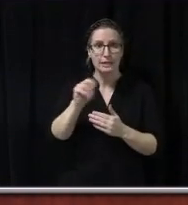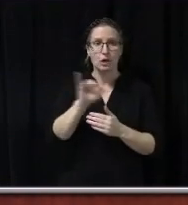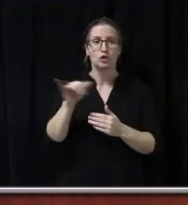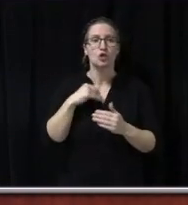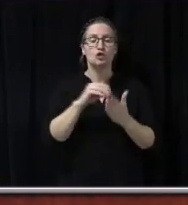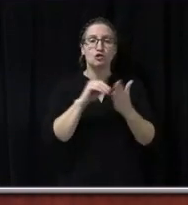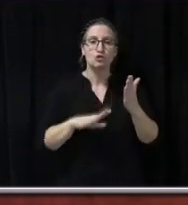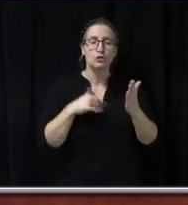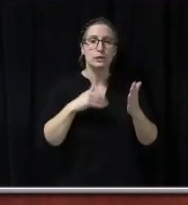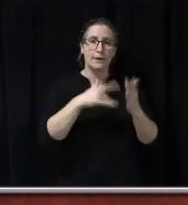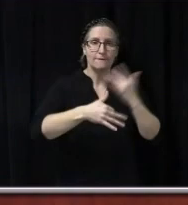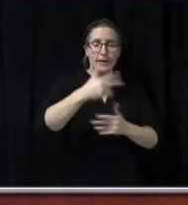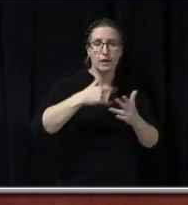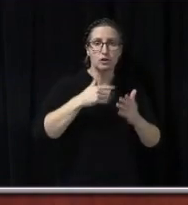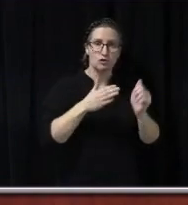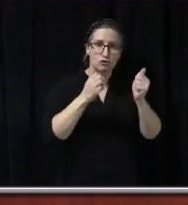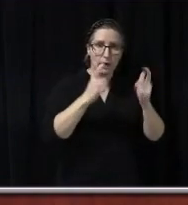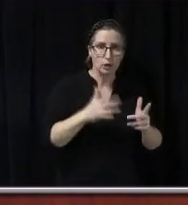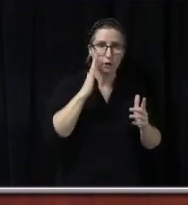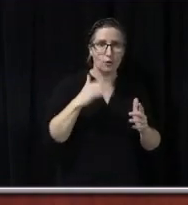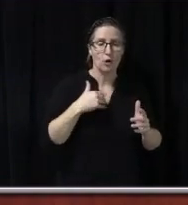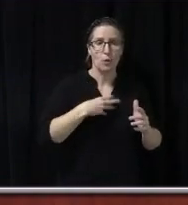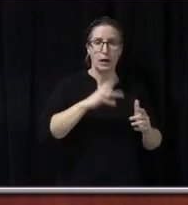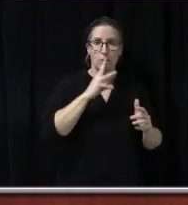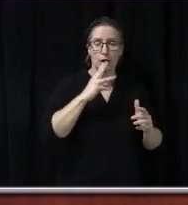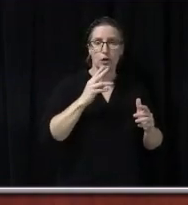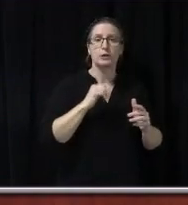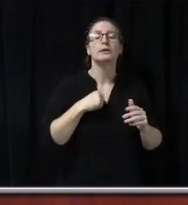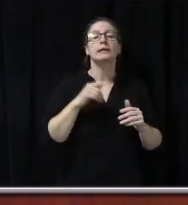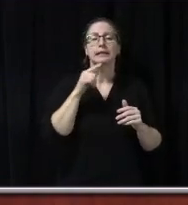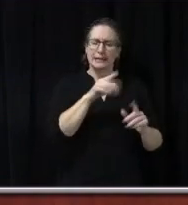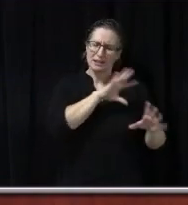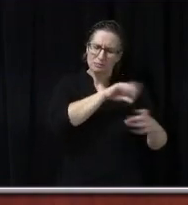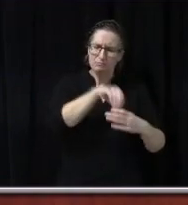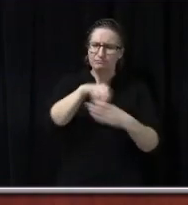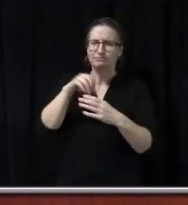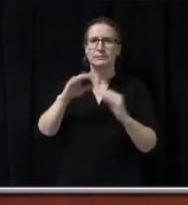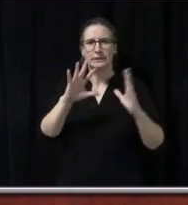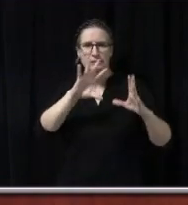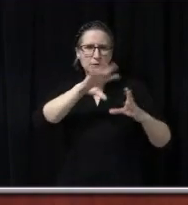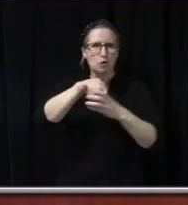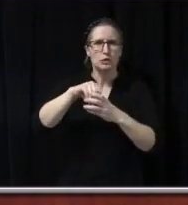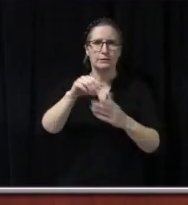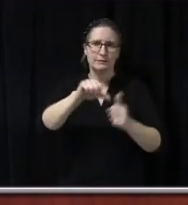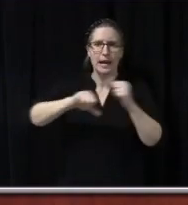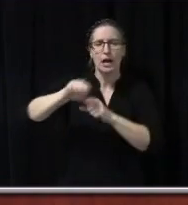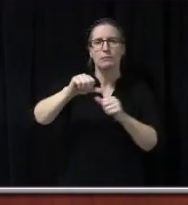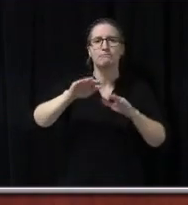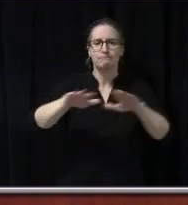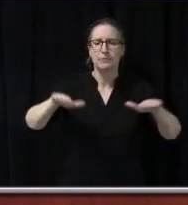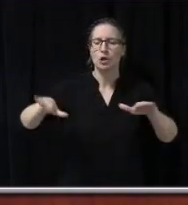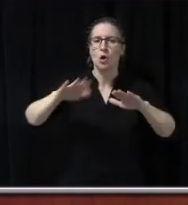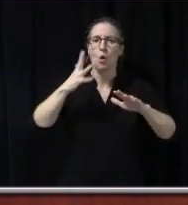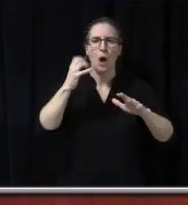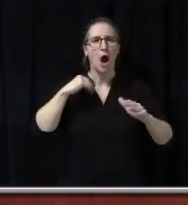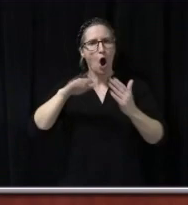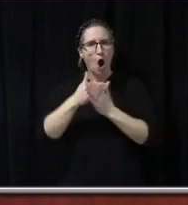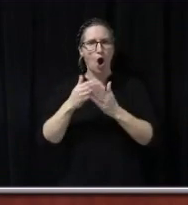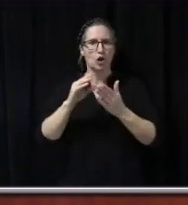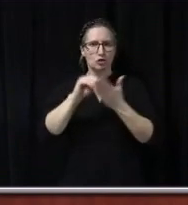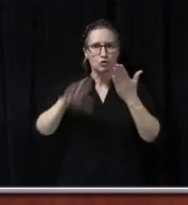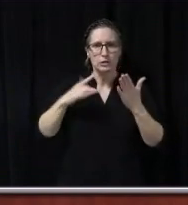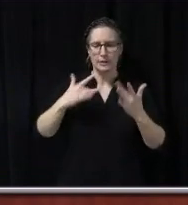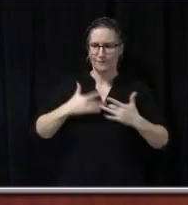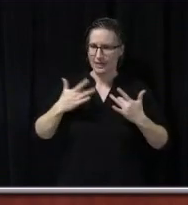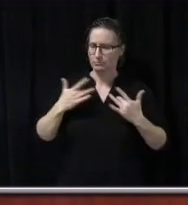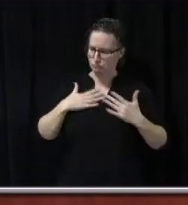in Whitewater student government, he worked to create inclusive spaces where all students could feel a sense of belonging and thrive academically